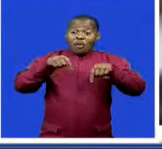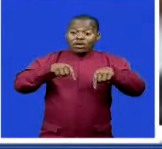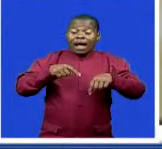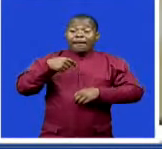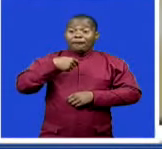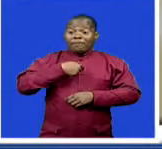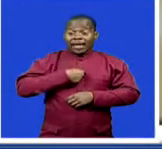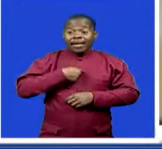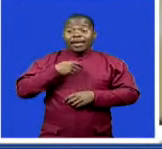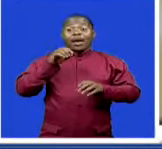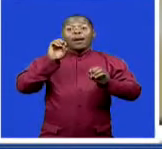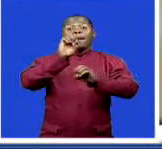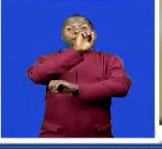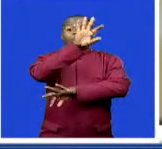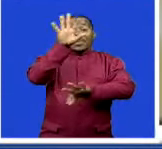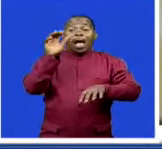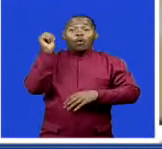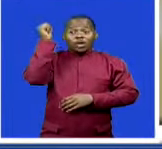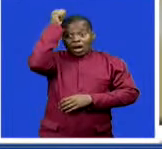indeed. So now